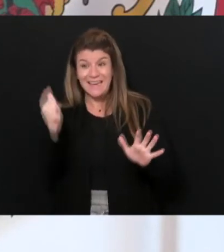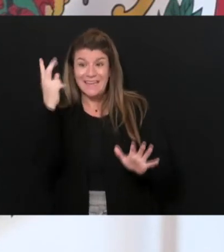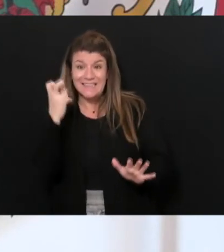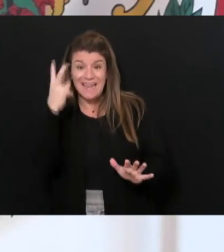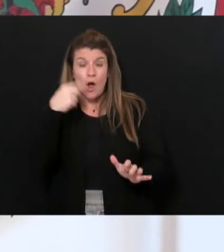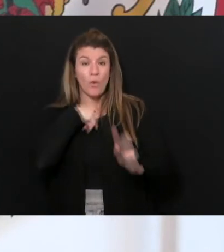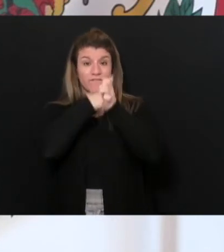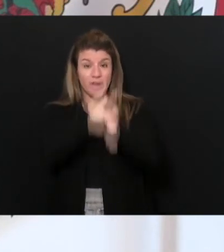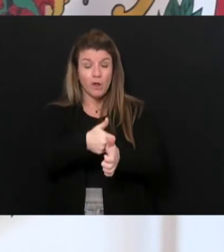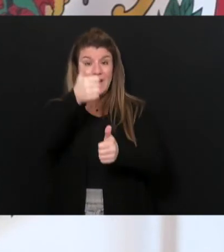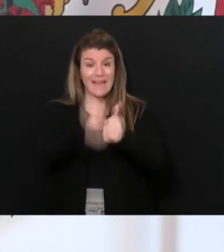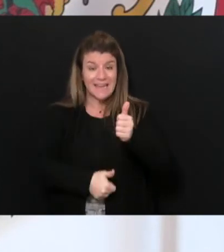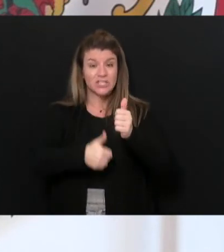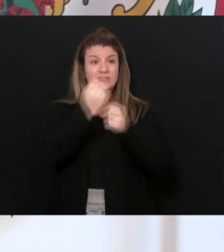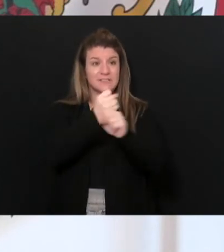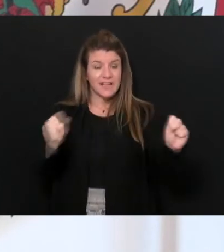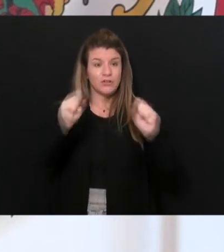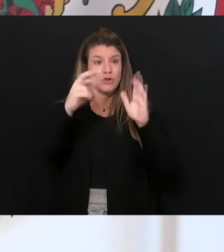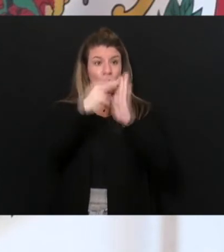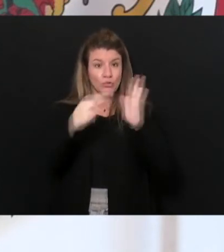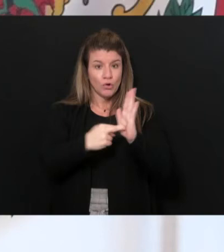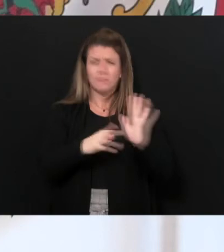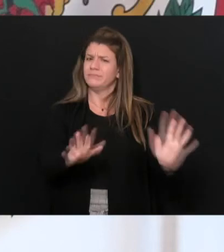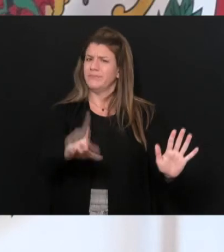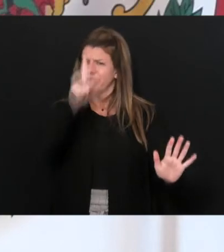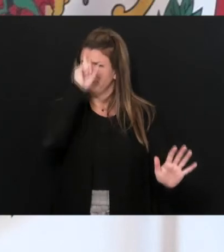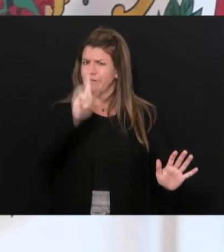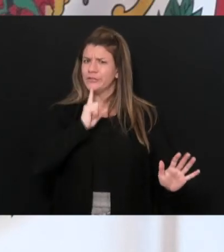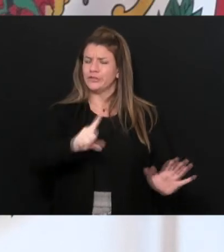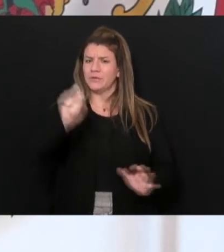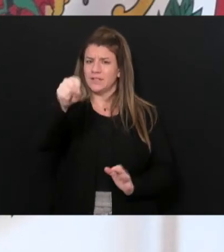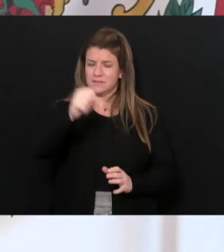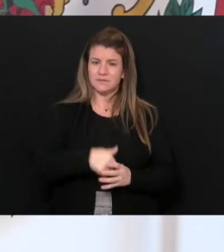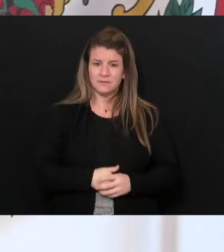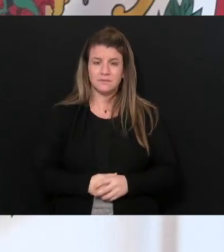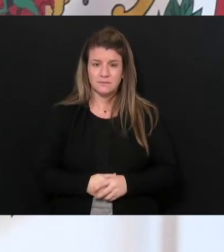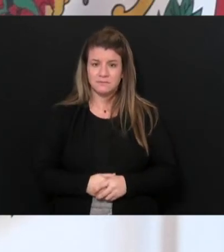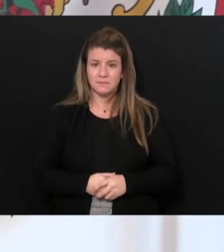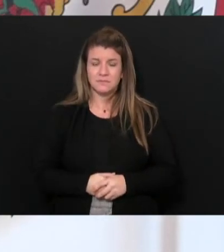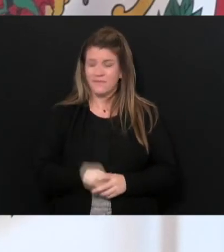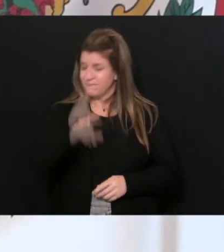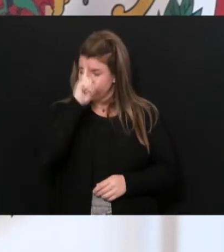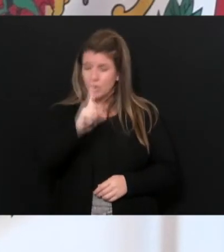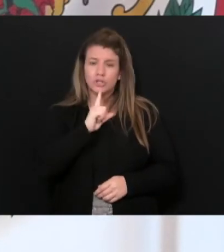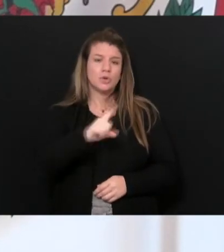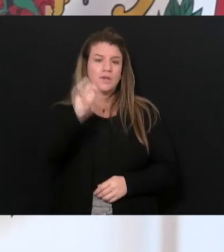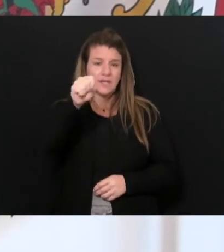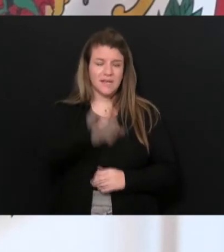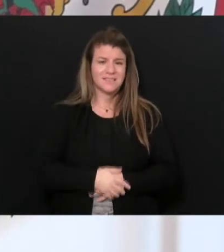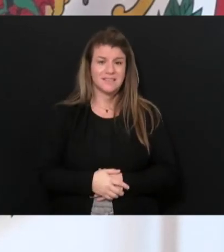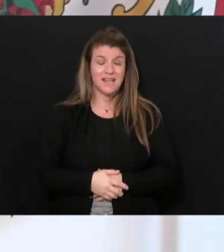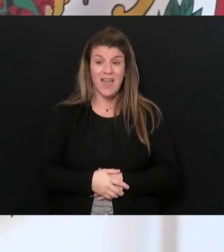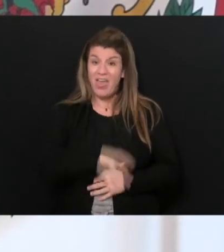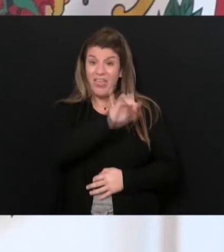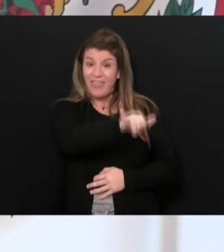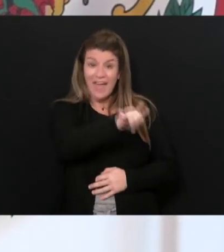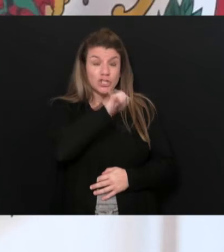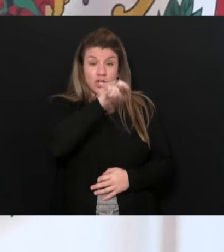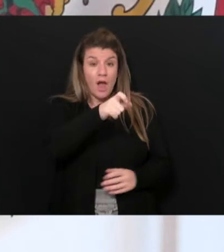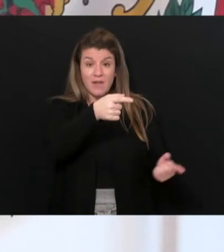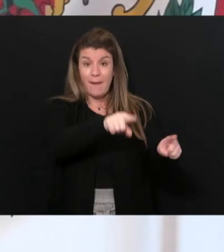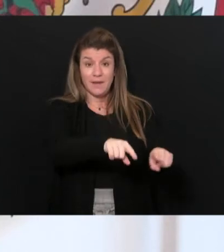doing things to the safest in every way? Without question, we should. No question. This shouldn't have happened. This